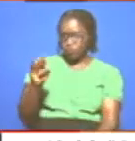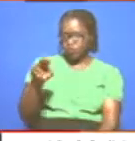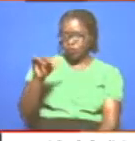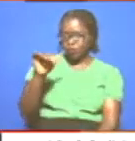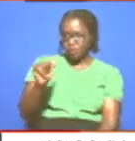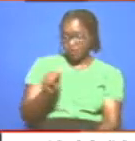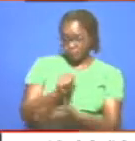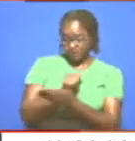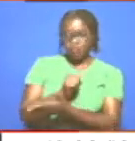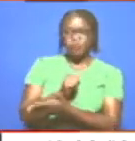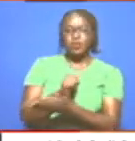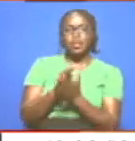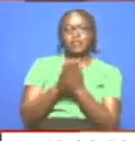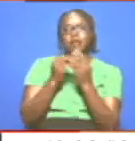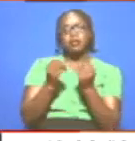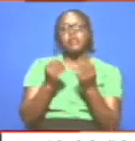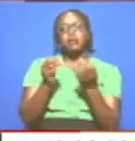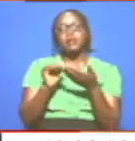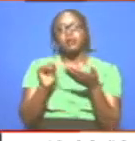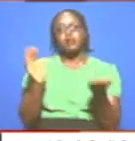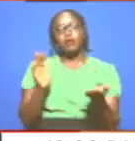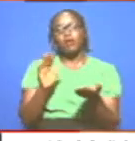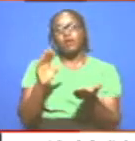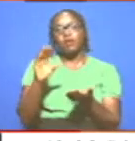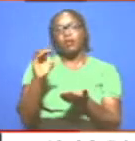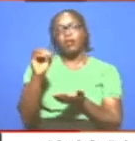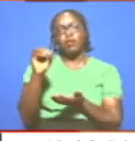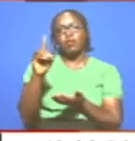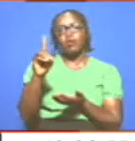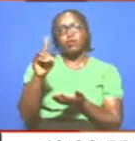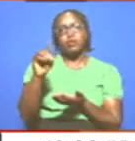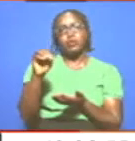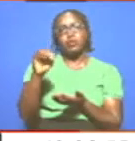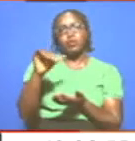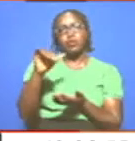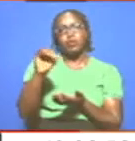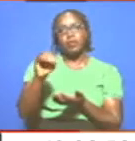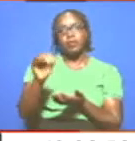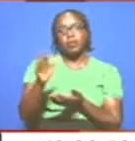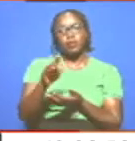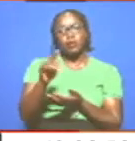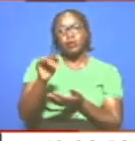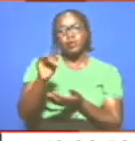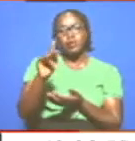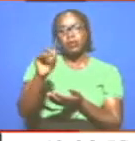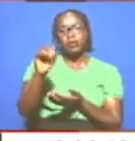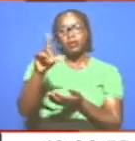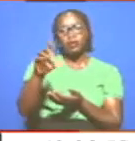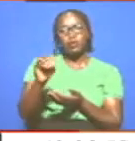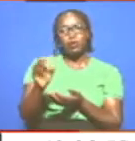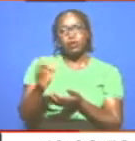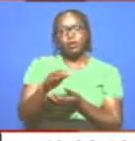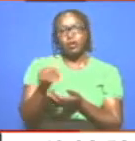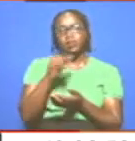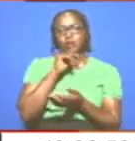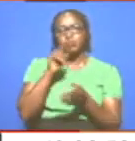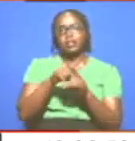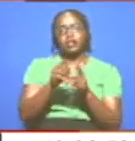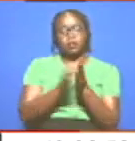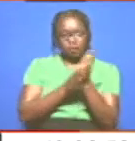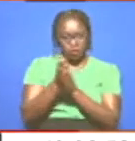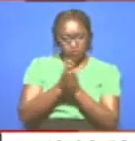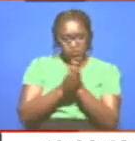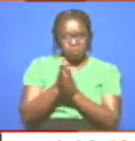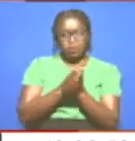and many more. Thomas Odoyo is there, Steve Ticolo, Suji Brothers. They motivated me, yeah, and